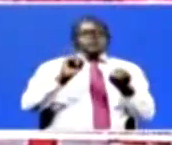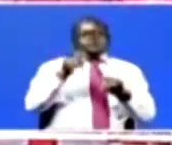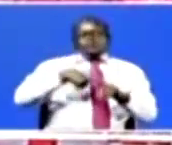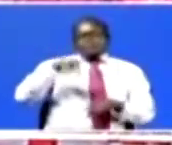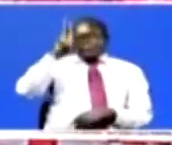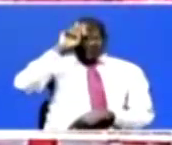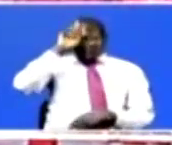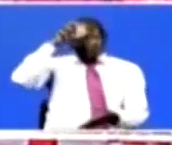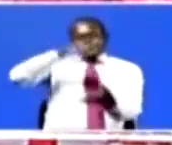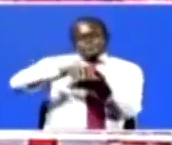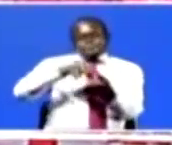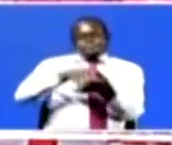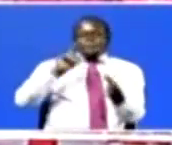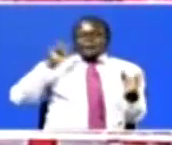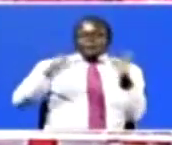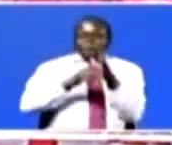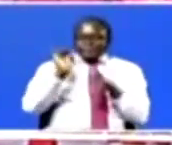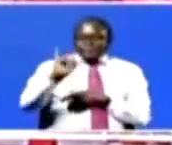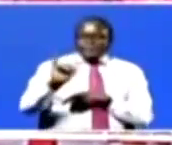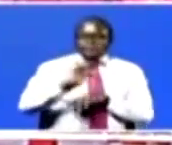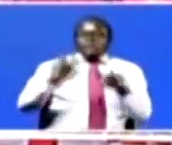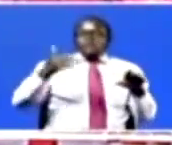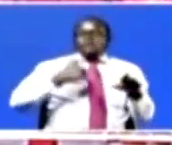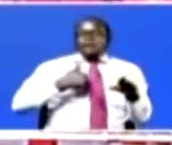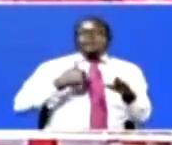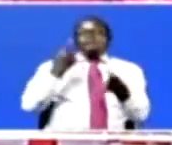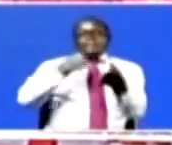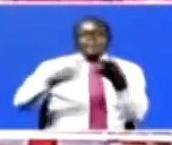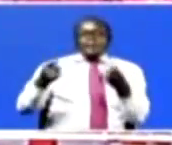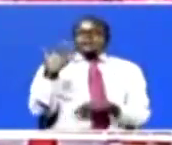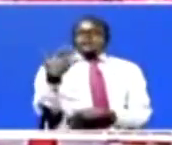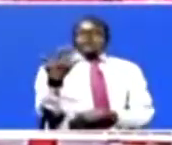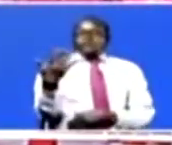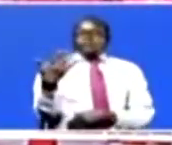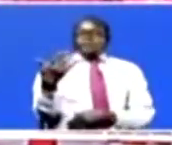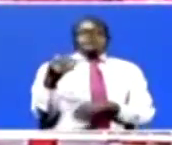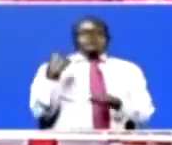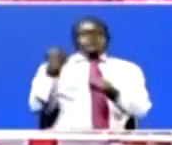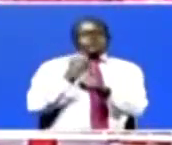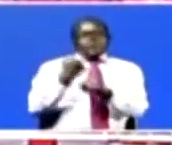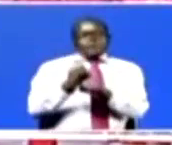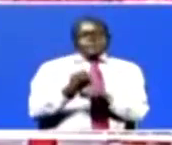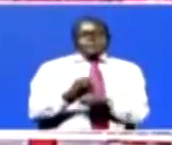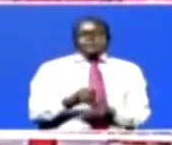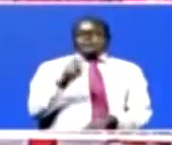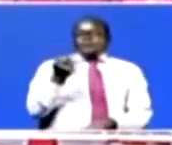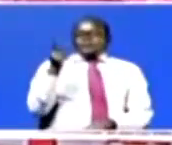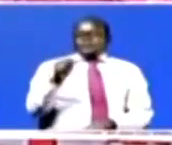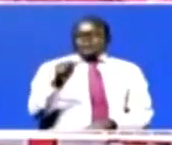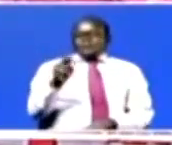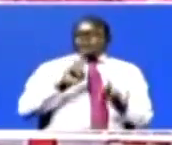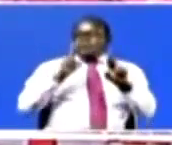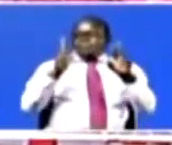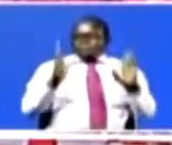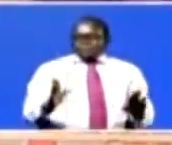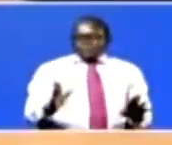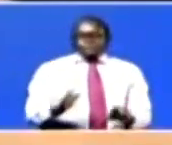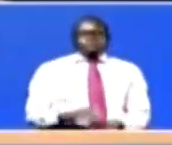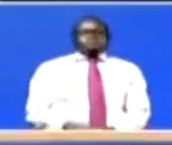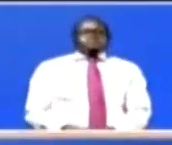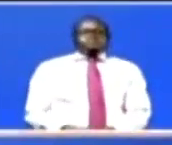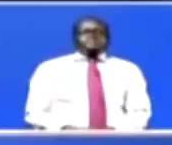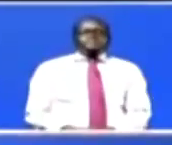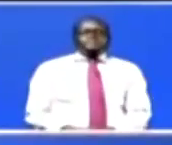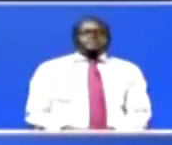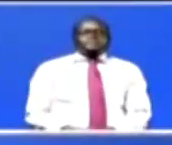post. Police have acknowledged that they do not have proper documents to operate. KTN's Francis Ontomo has more on that.